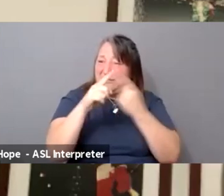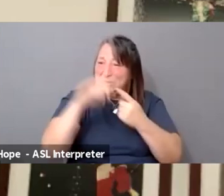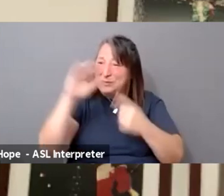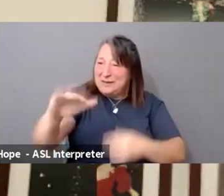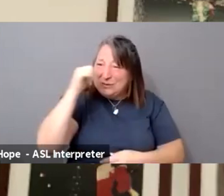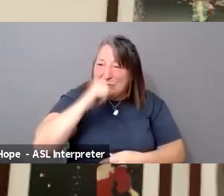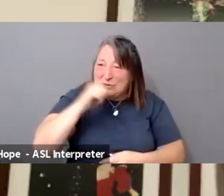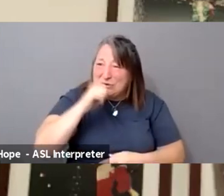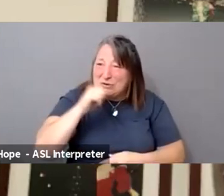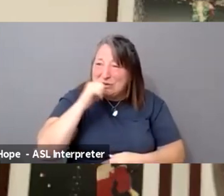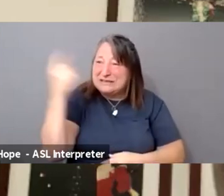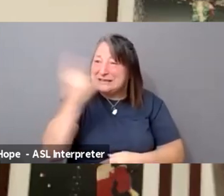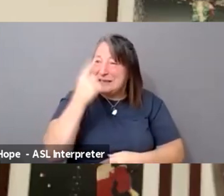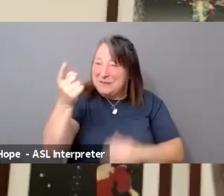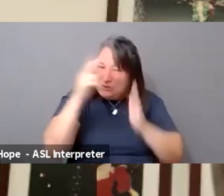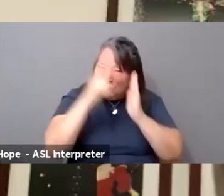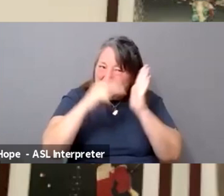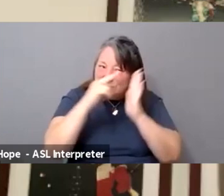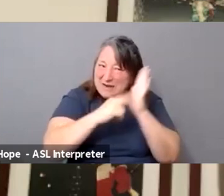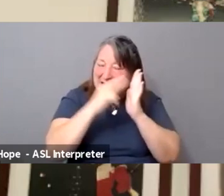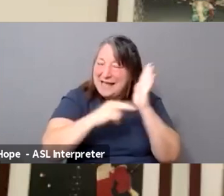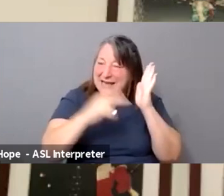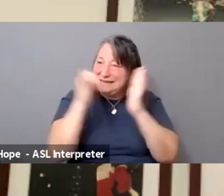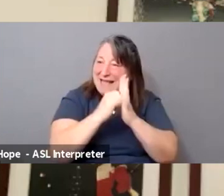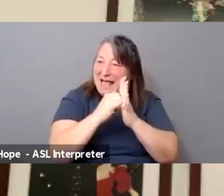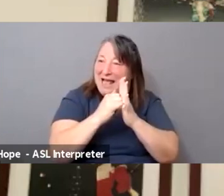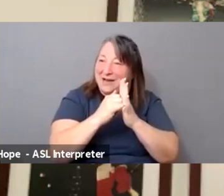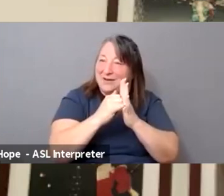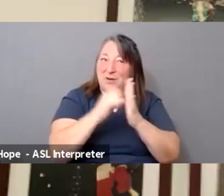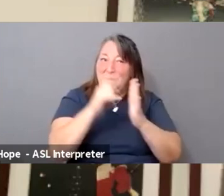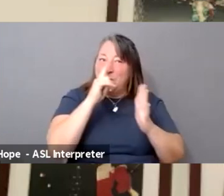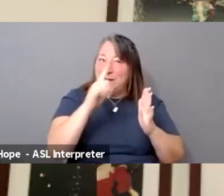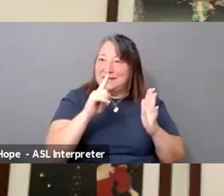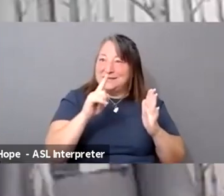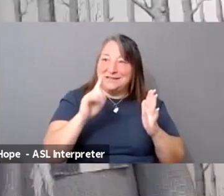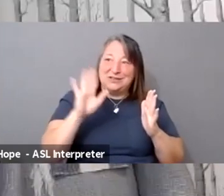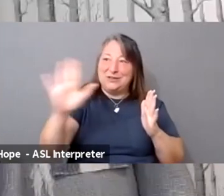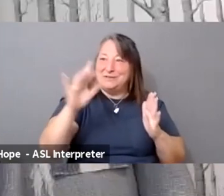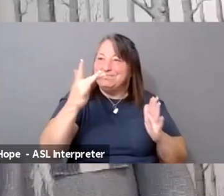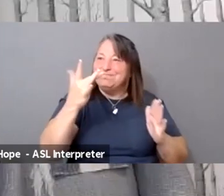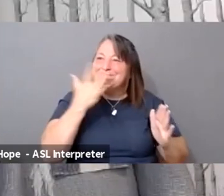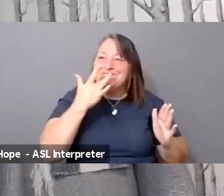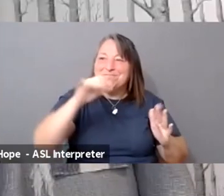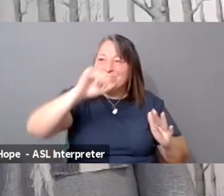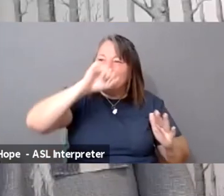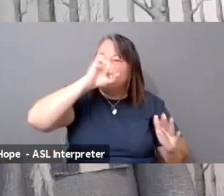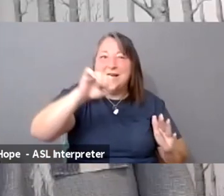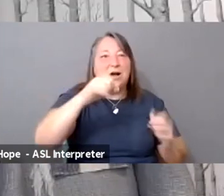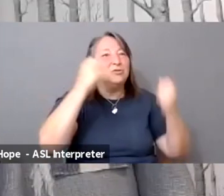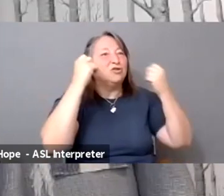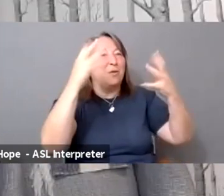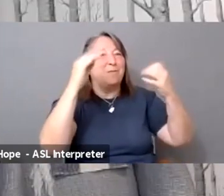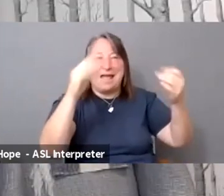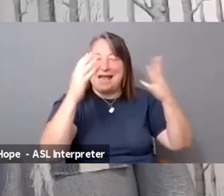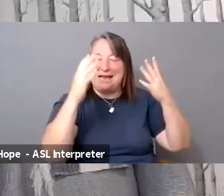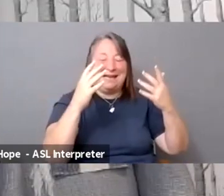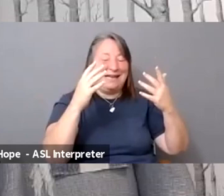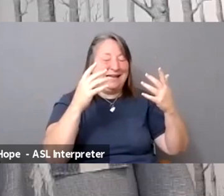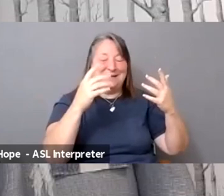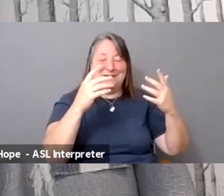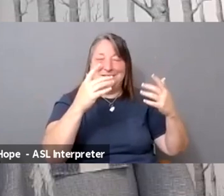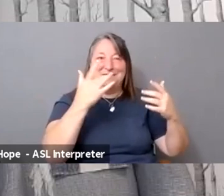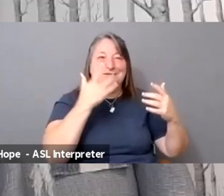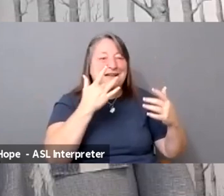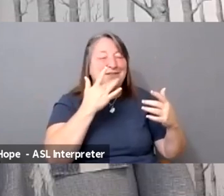anything that you read that was your dog-eared pages of them? So many of them. I would look to Anne of